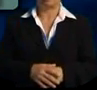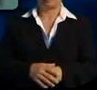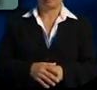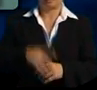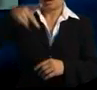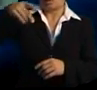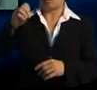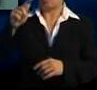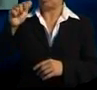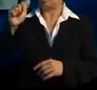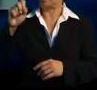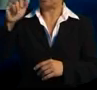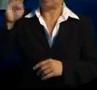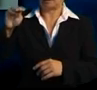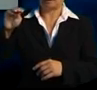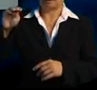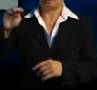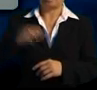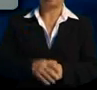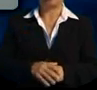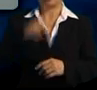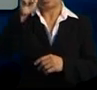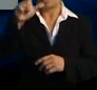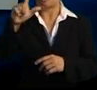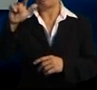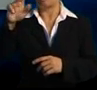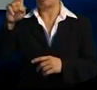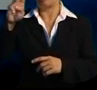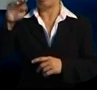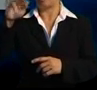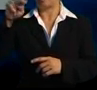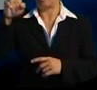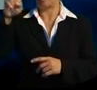potassium manganate 7 crystals, aluminum powder,